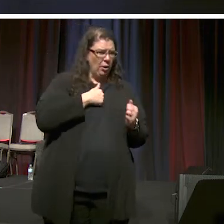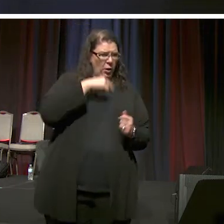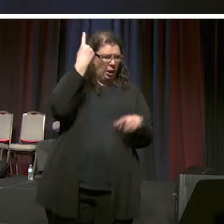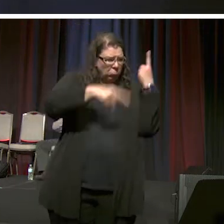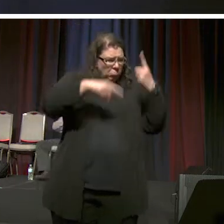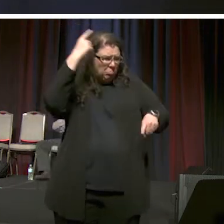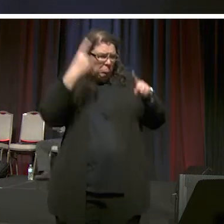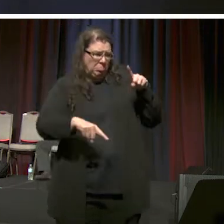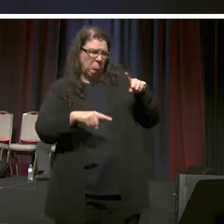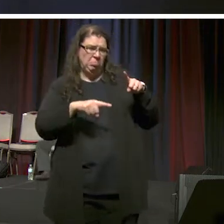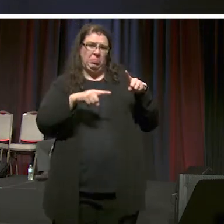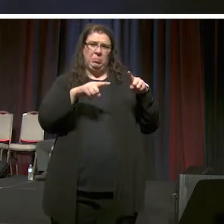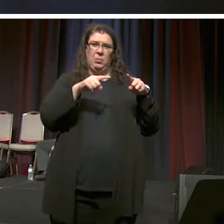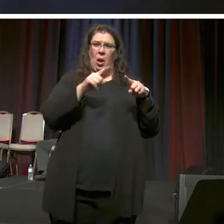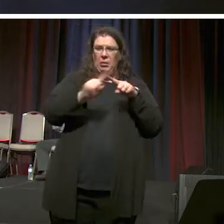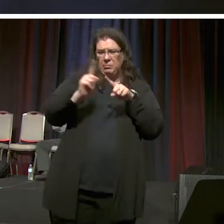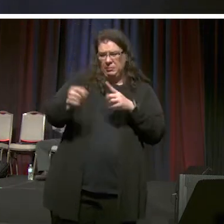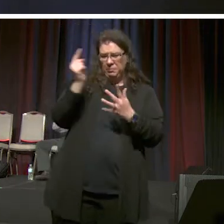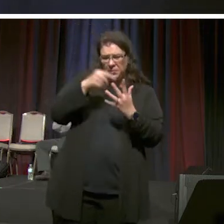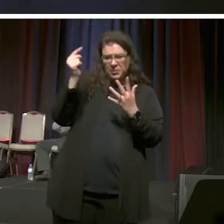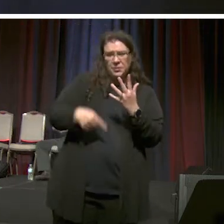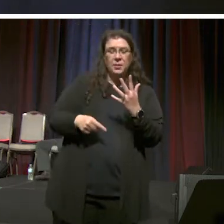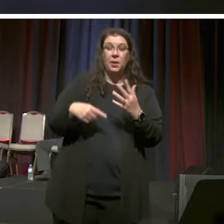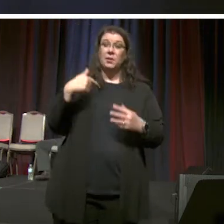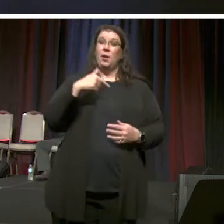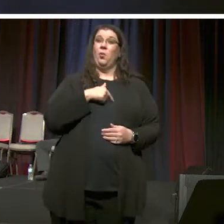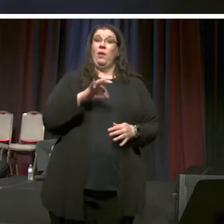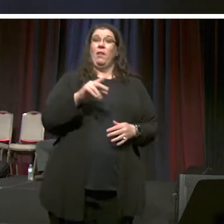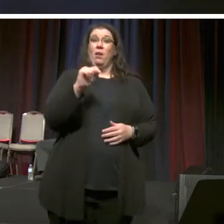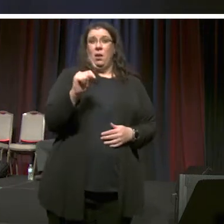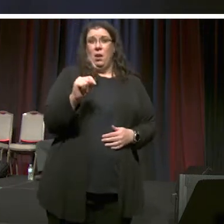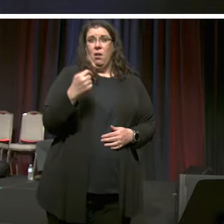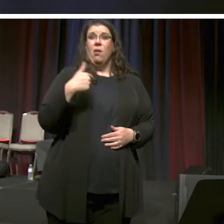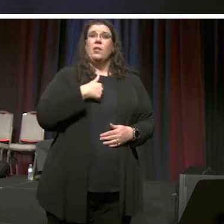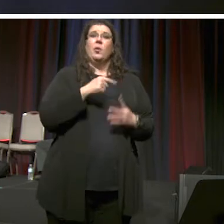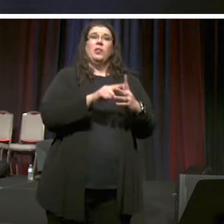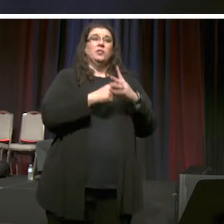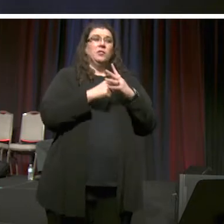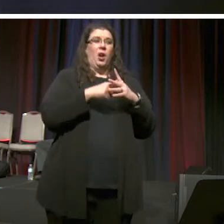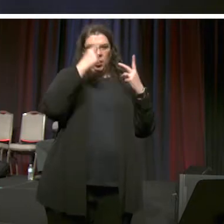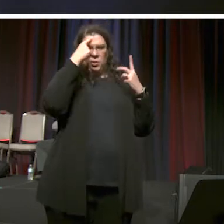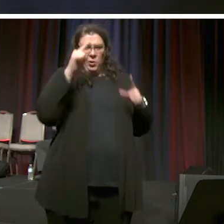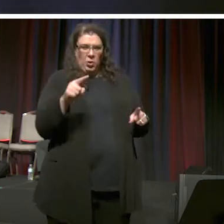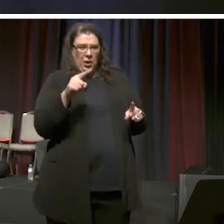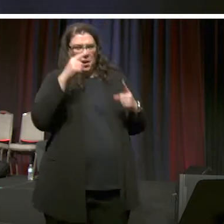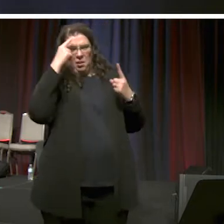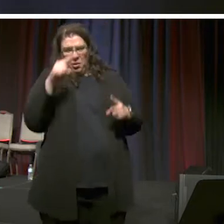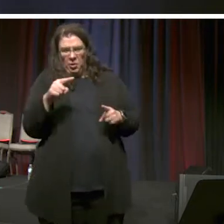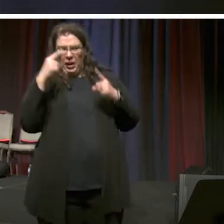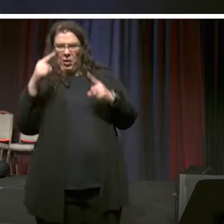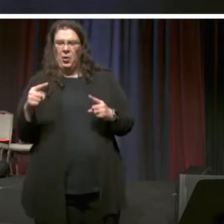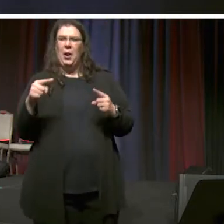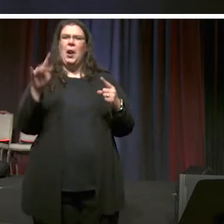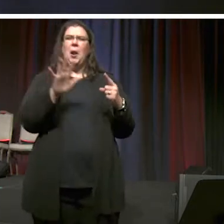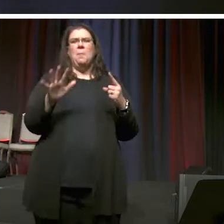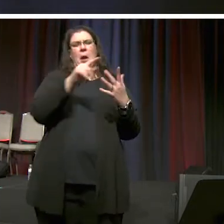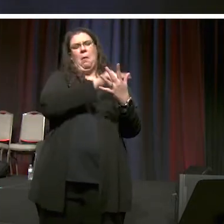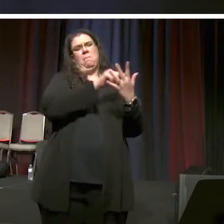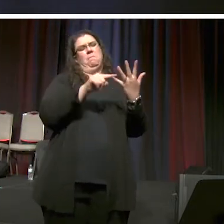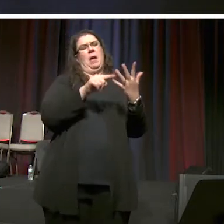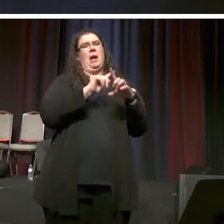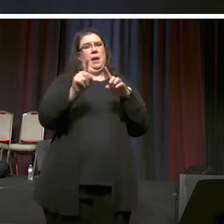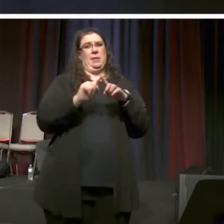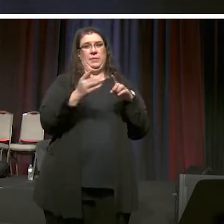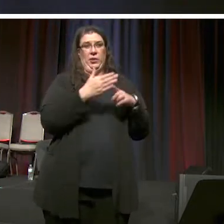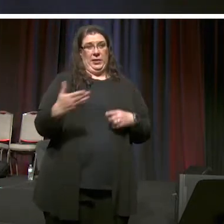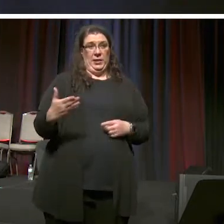separation. And we discovered that we began to agree on about five different things. Someone